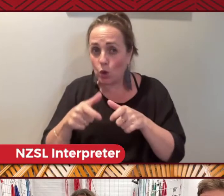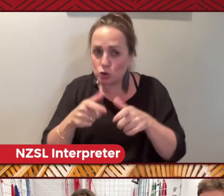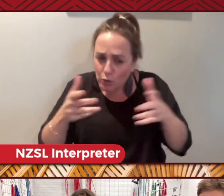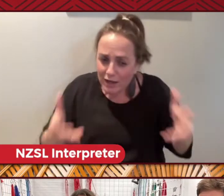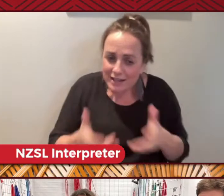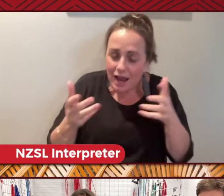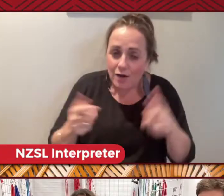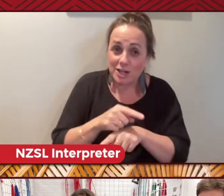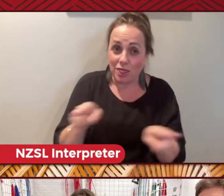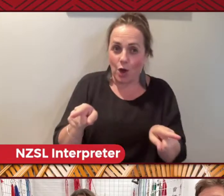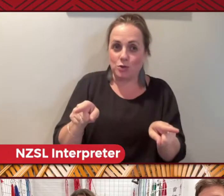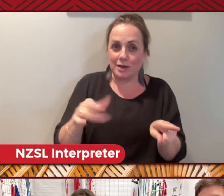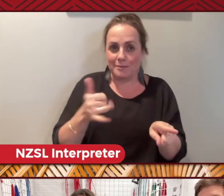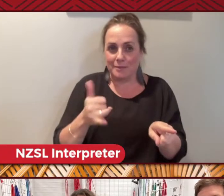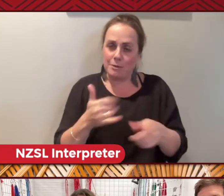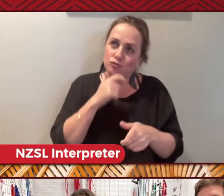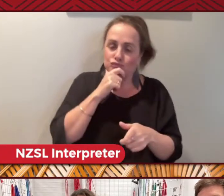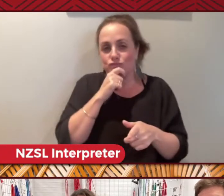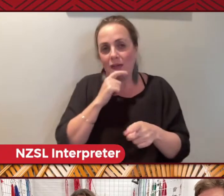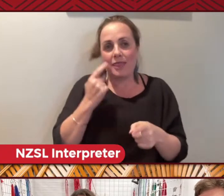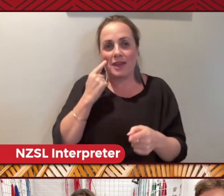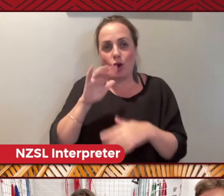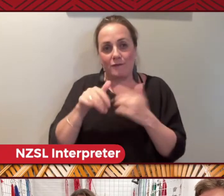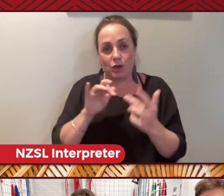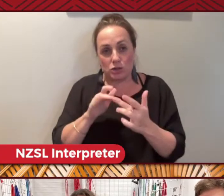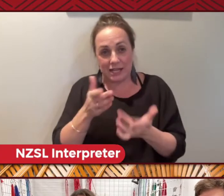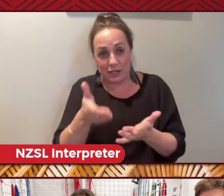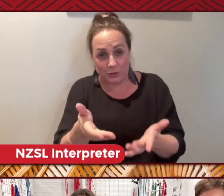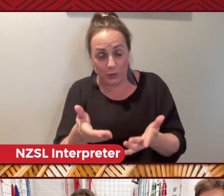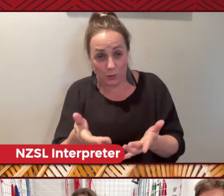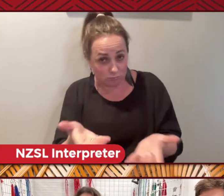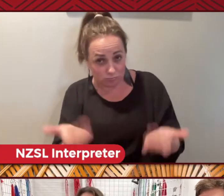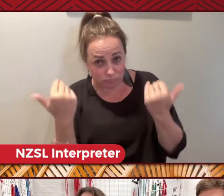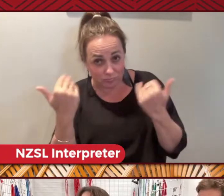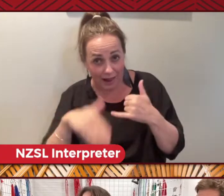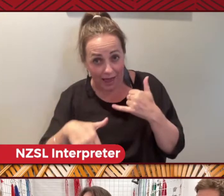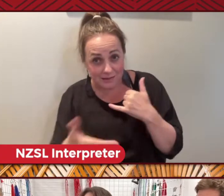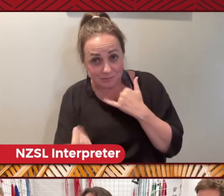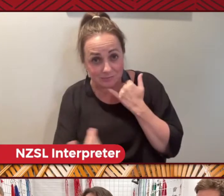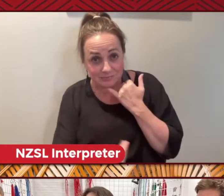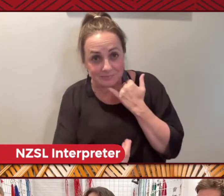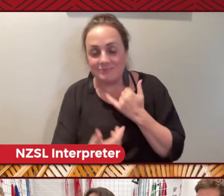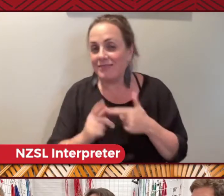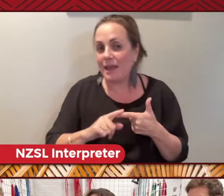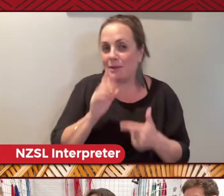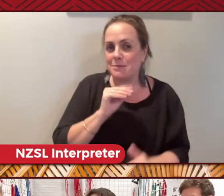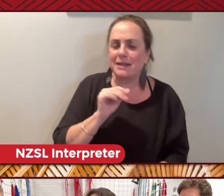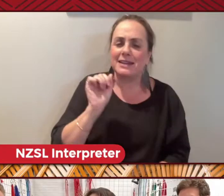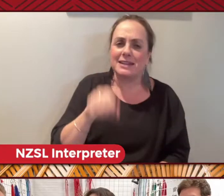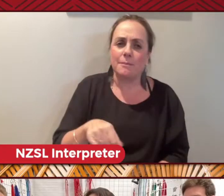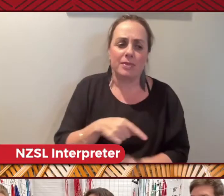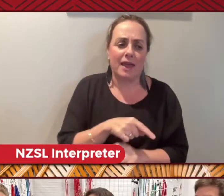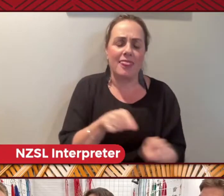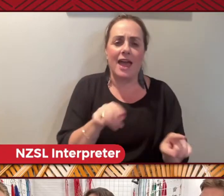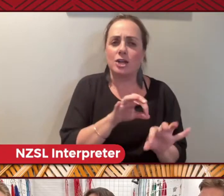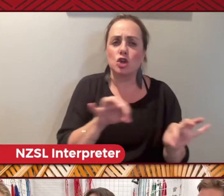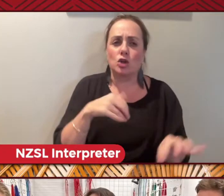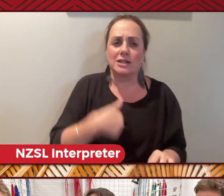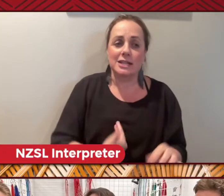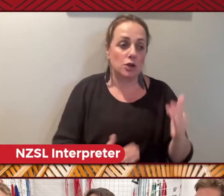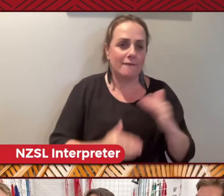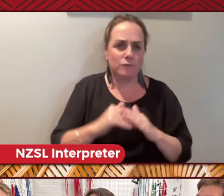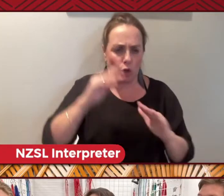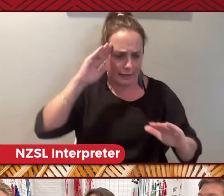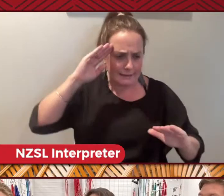for those people who might be considering reaching out to the Centre of Movement? Yeah, Emily speaking, and they don't have to do a full